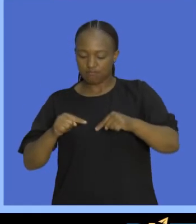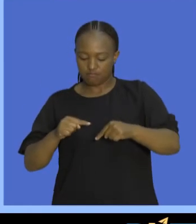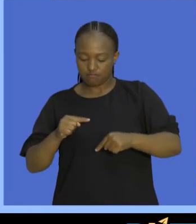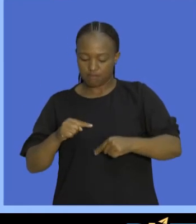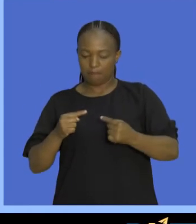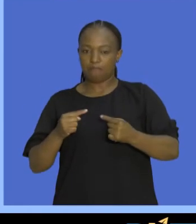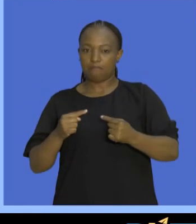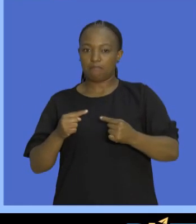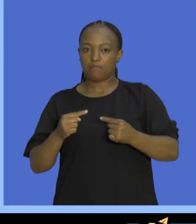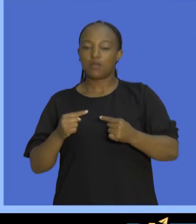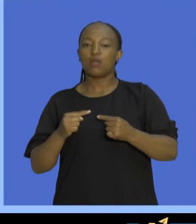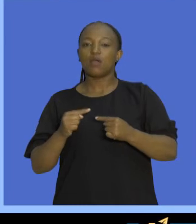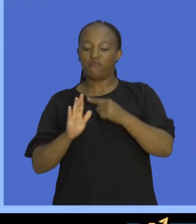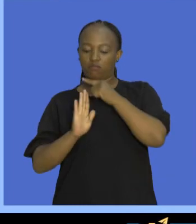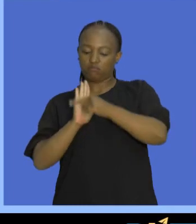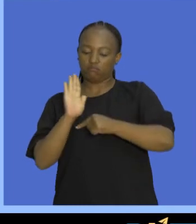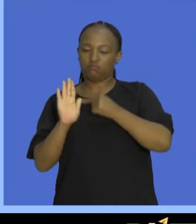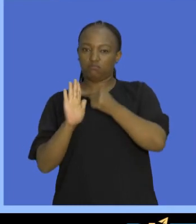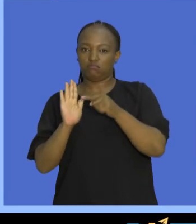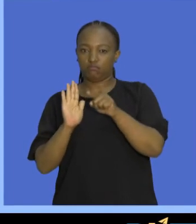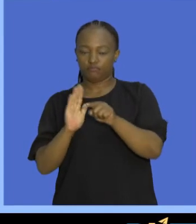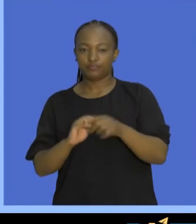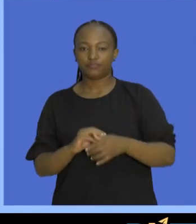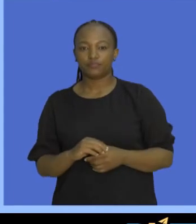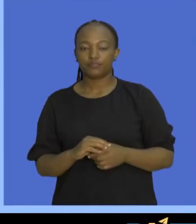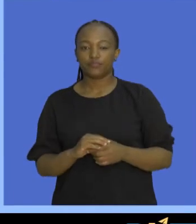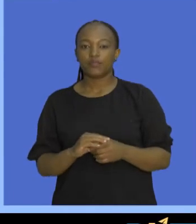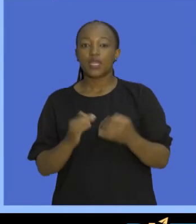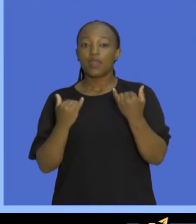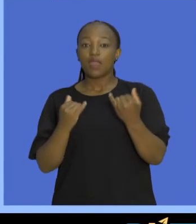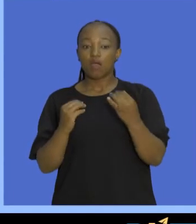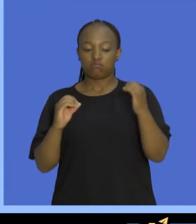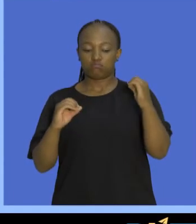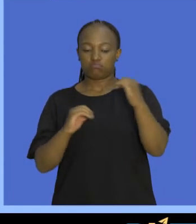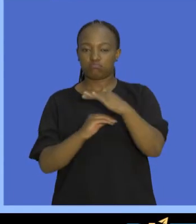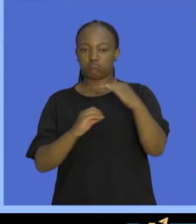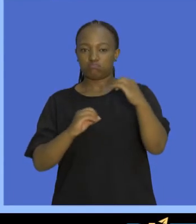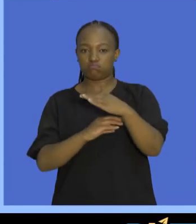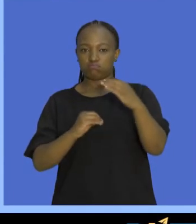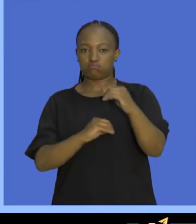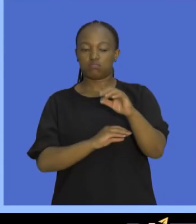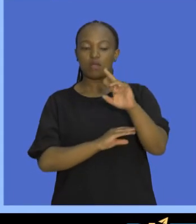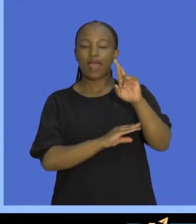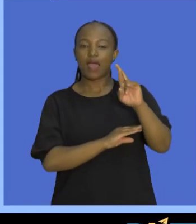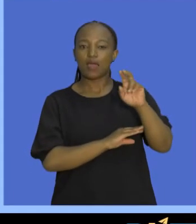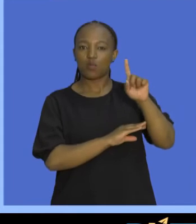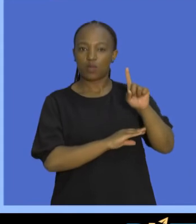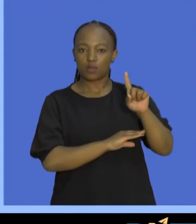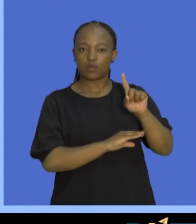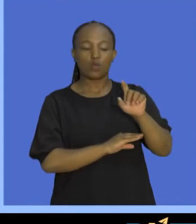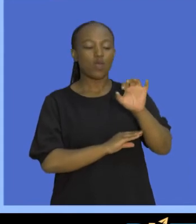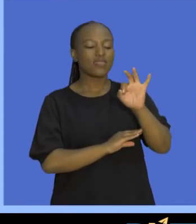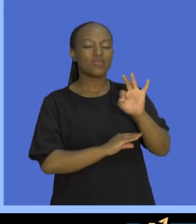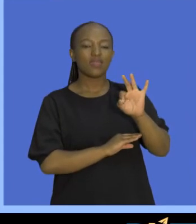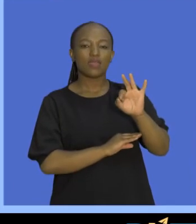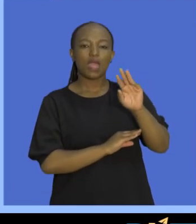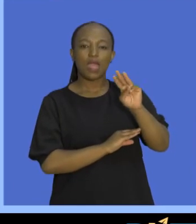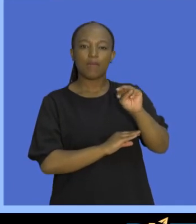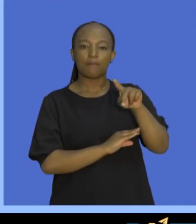okay? Now, the current that goes through R1 is the 3 amperes,